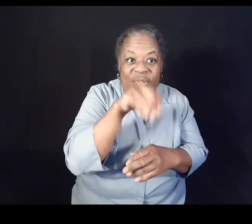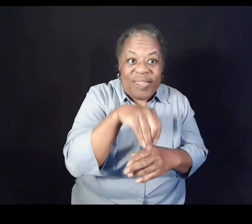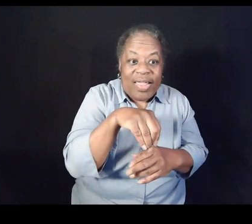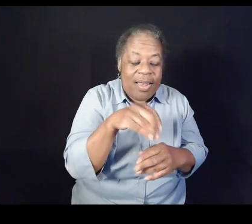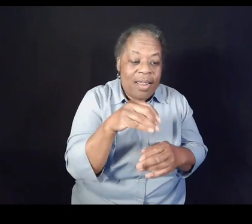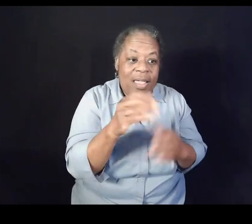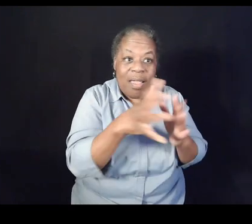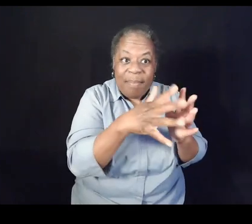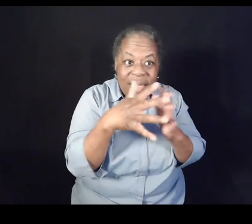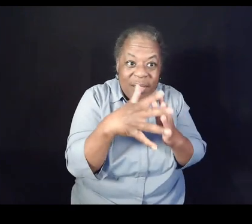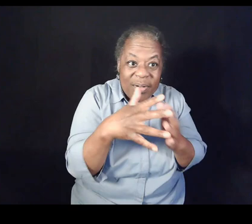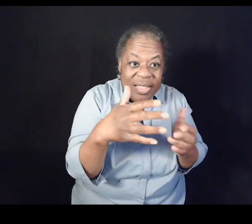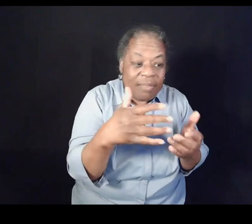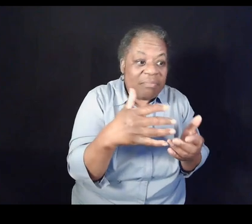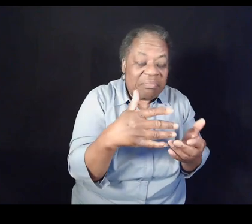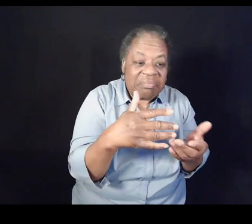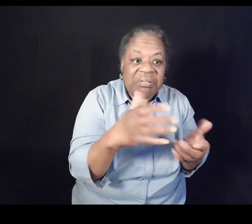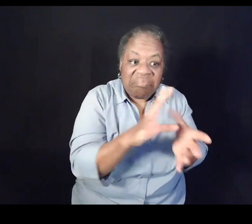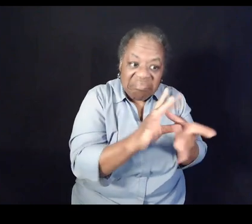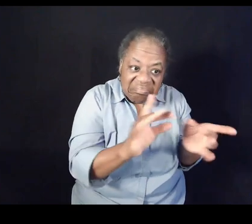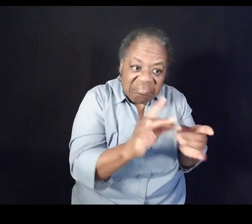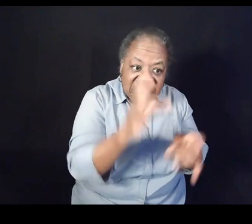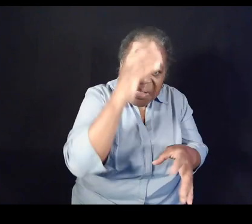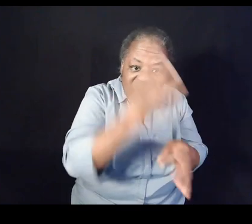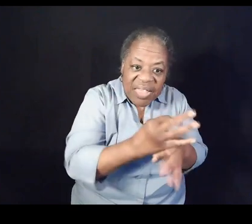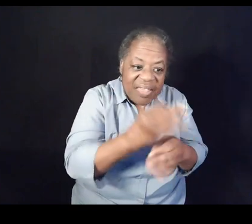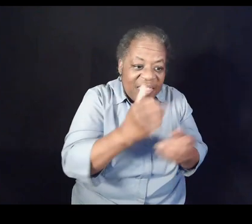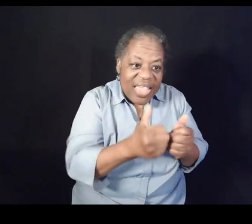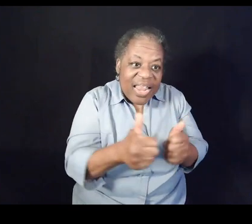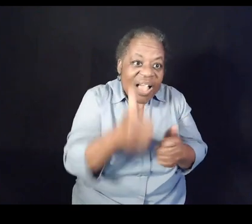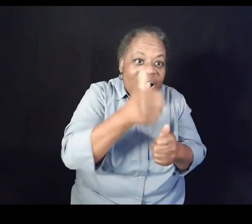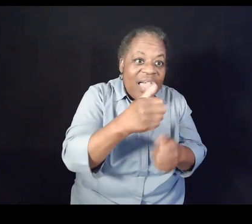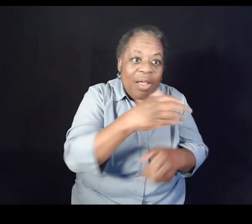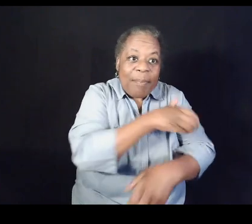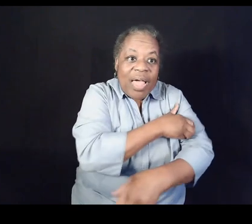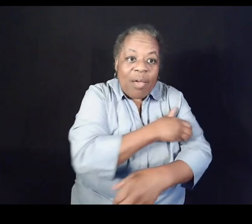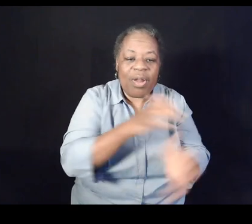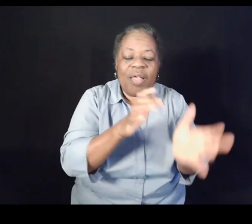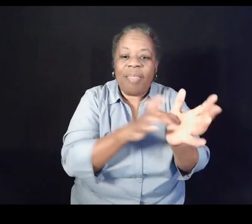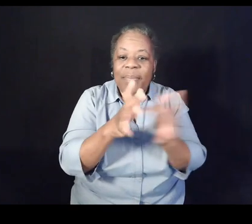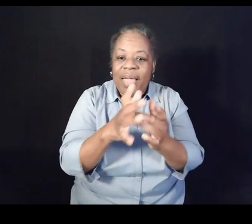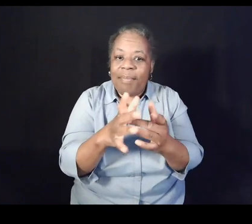power. The Bible answers the question this way.